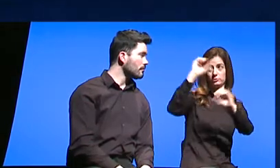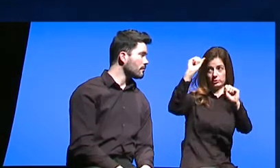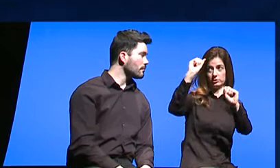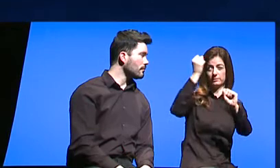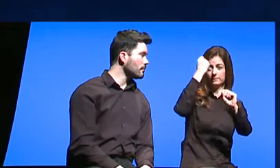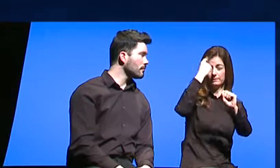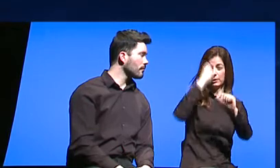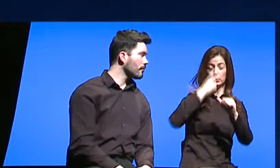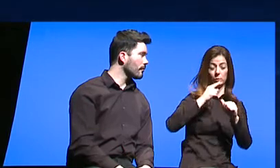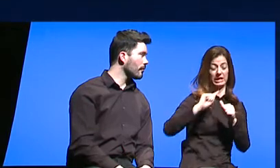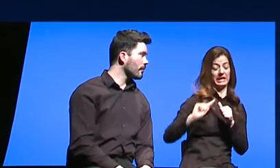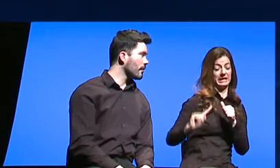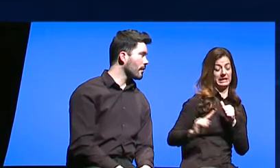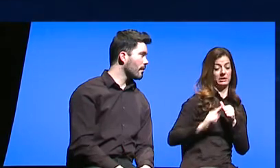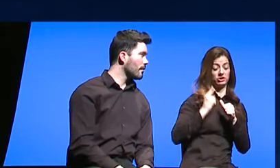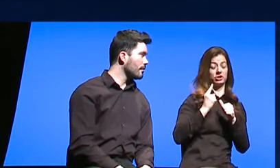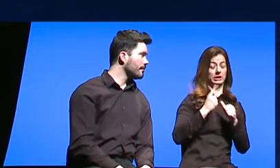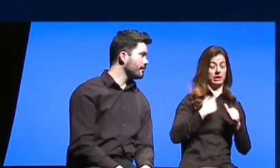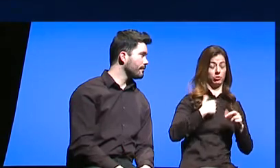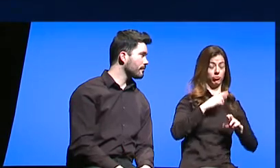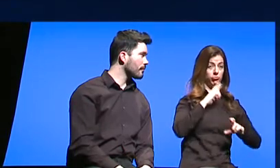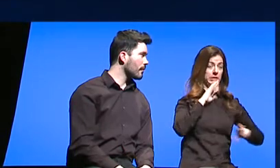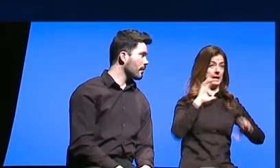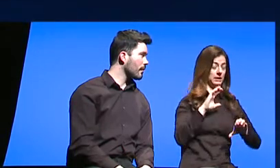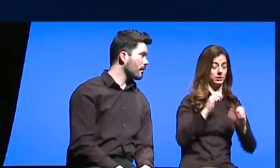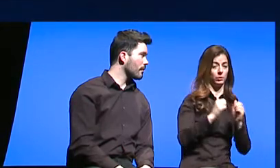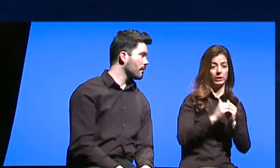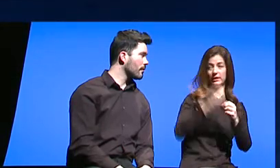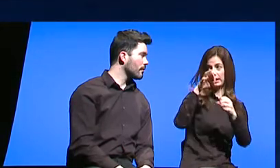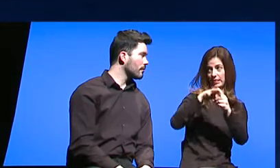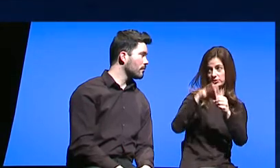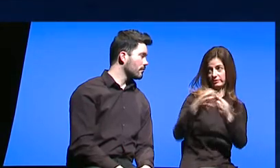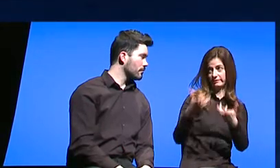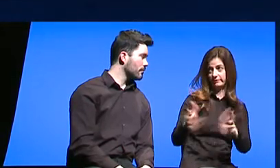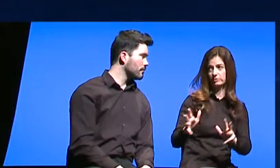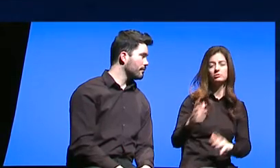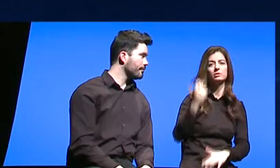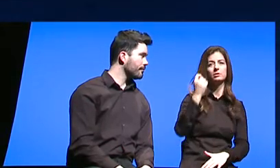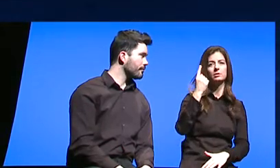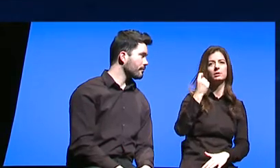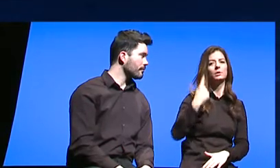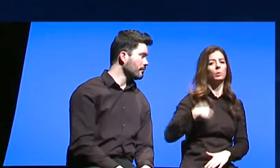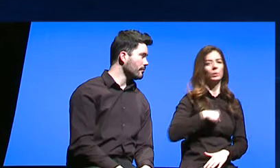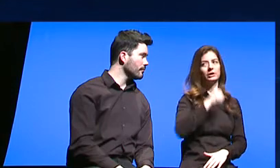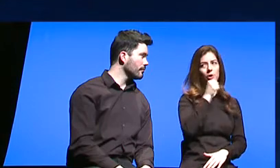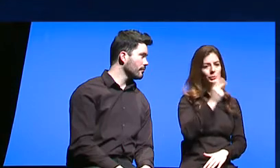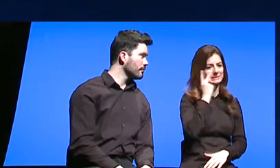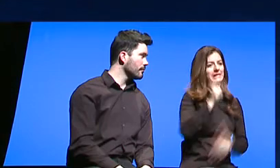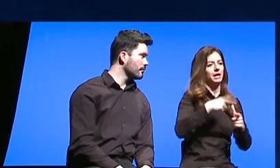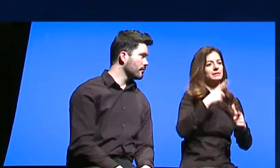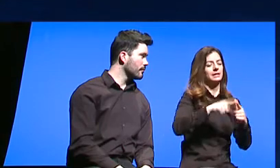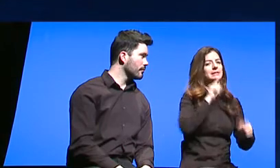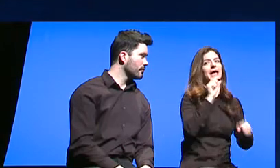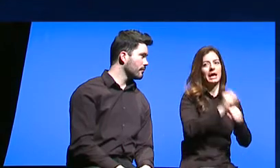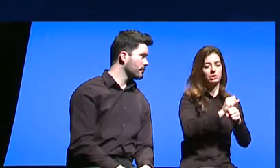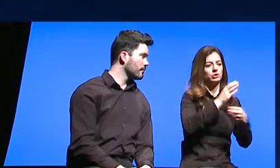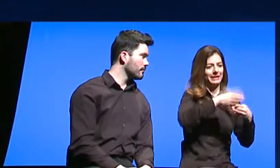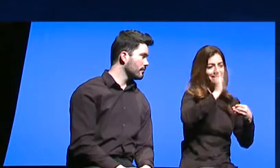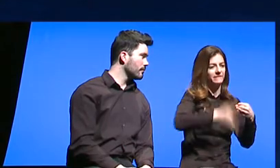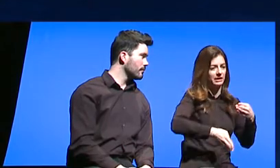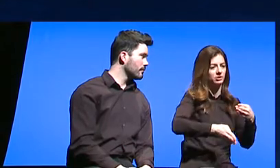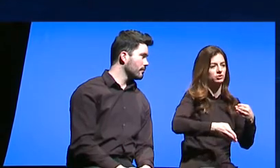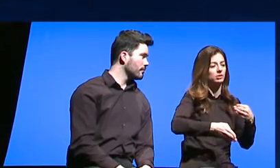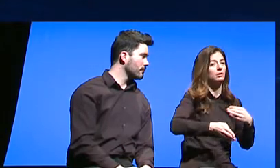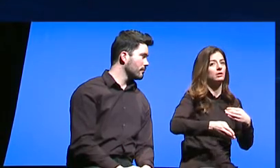had a reaction to the election. And I think what was surprising, because we don't see this until it's a finished product either, right? Like, we are asked to reflect on what